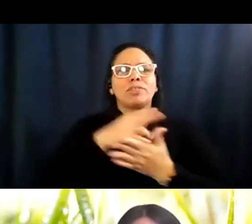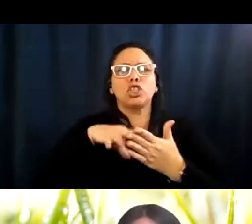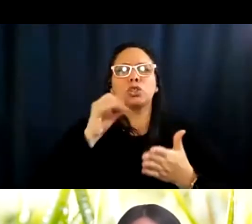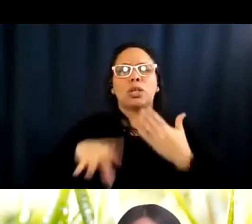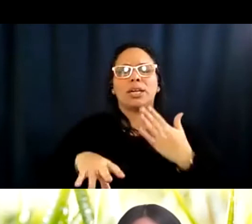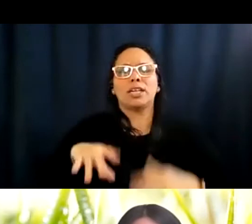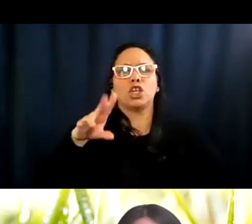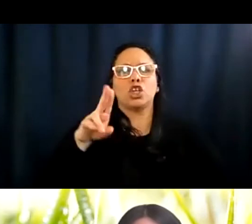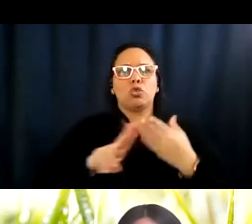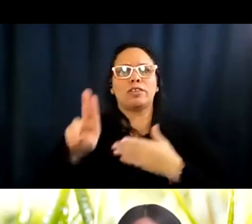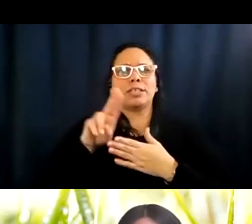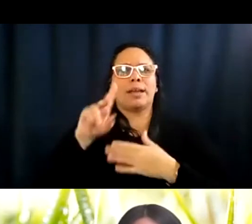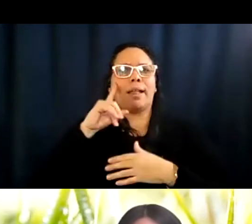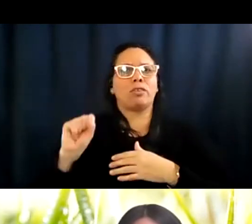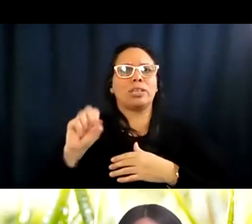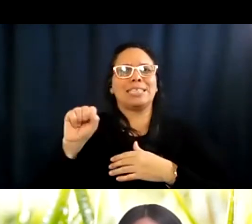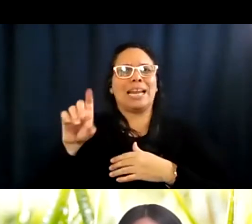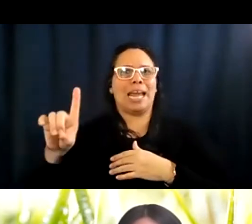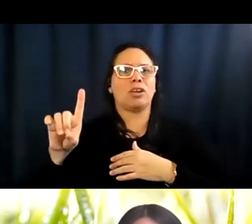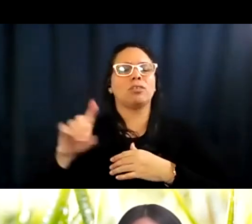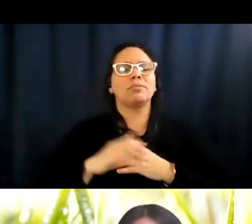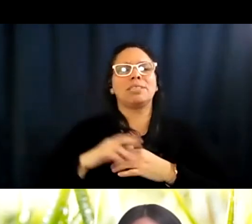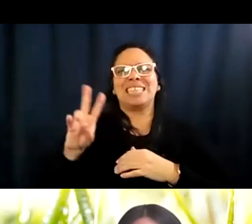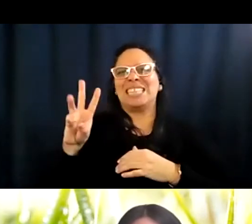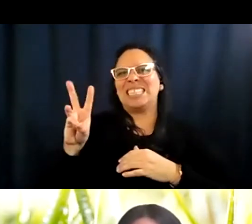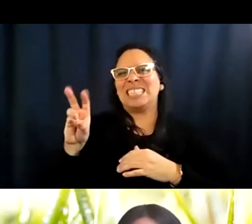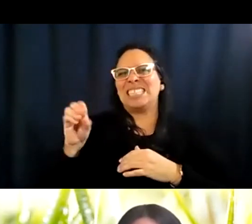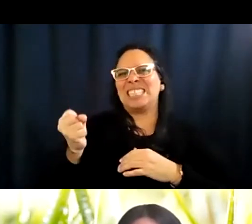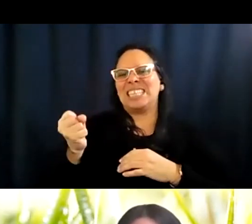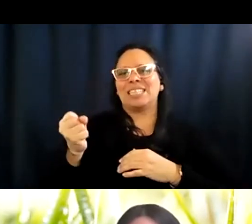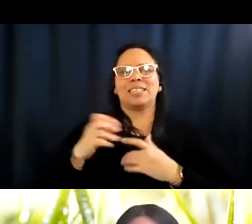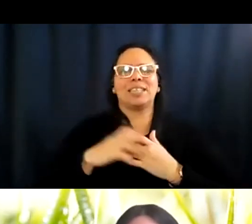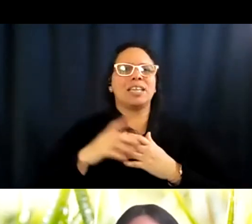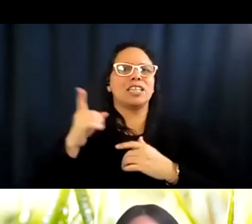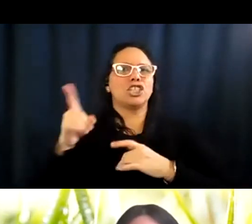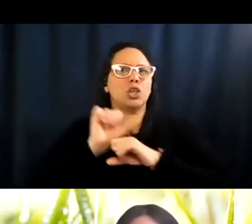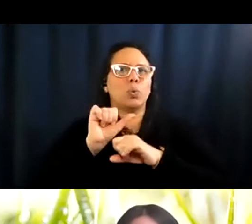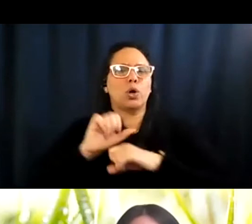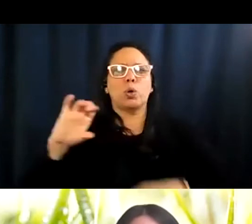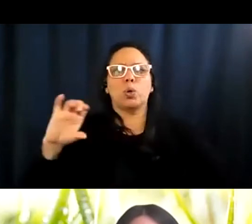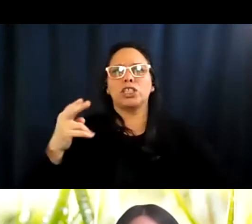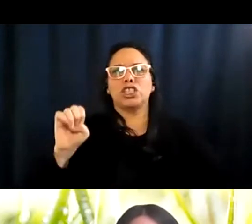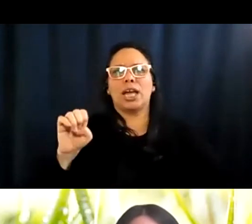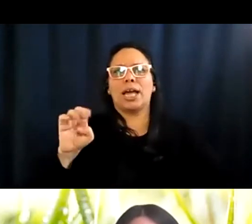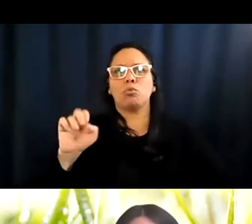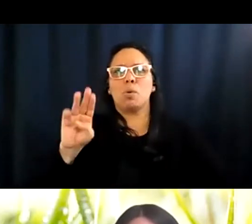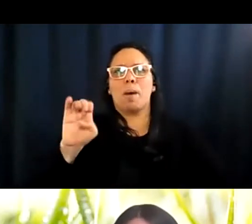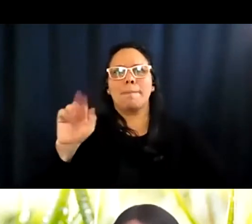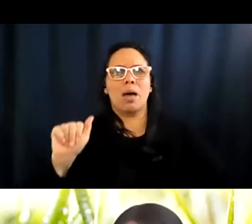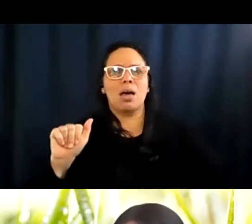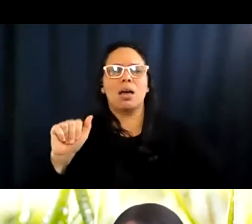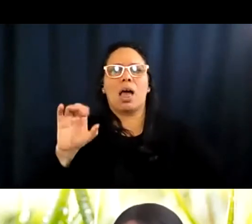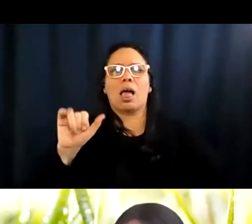late 1960s, she spent most of her time working with the Che Lumumba Club, which was an all-Black branch of the Communist